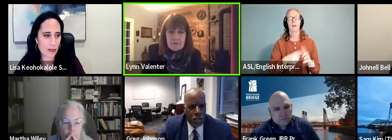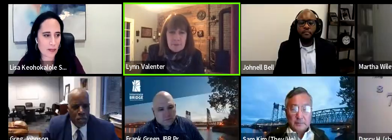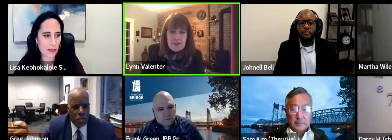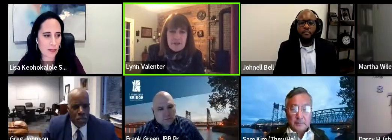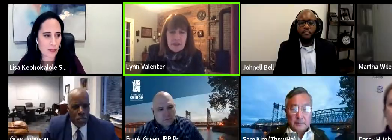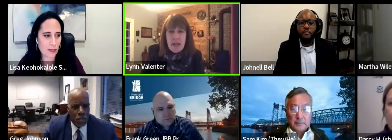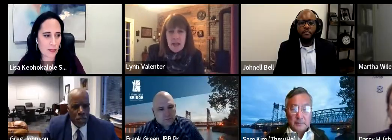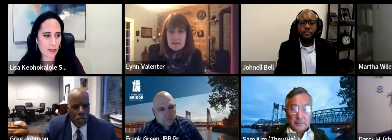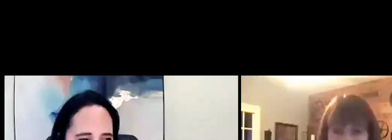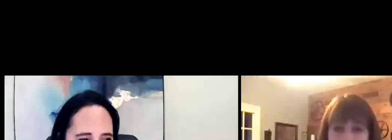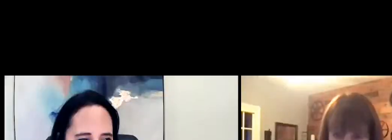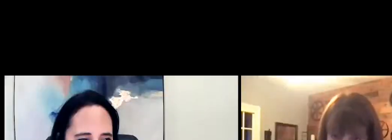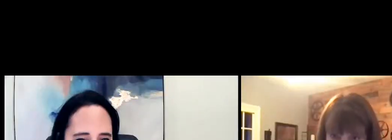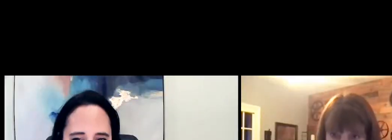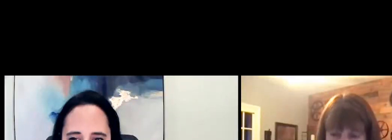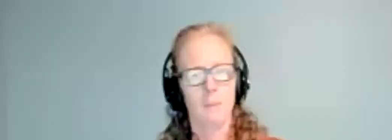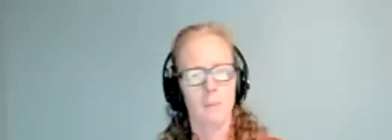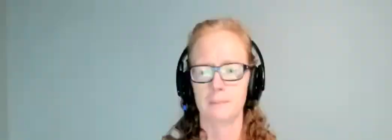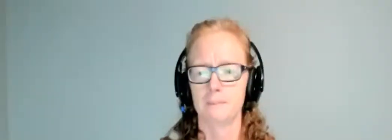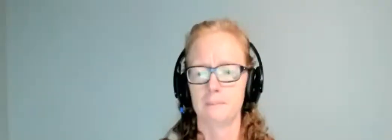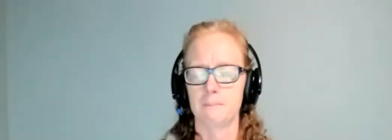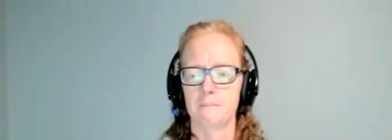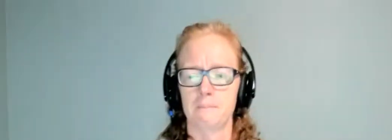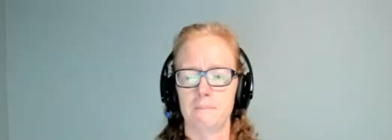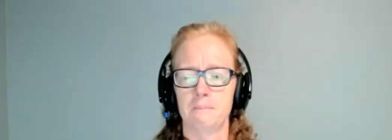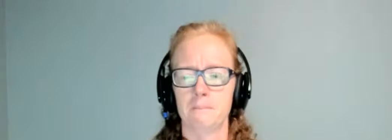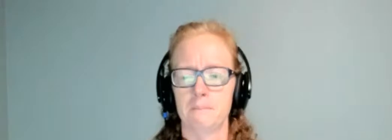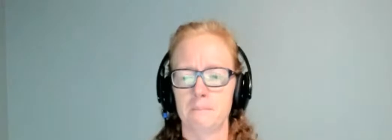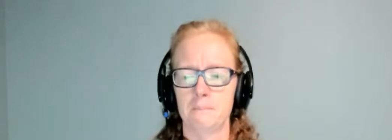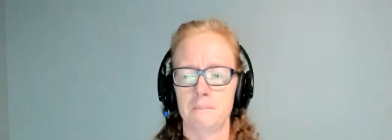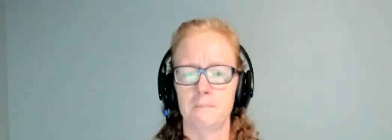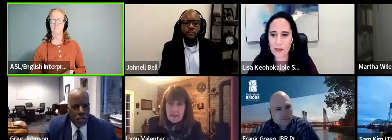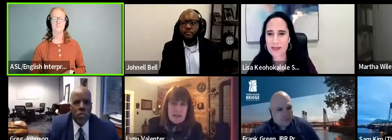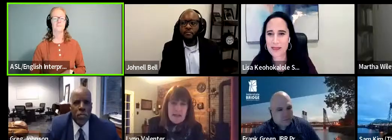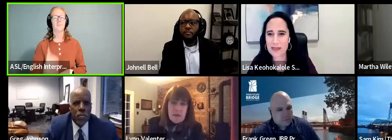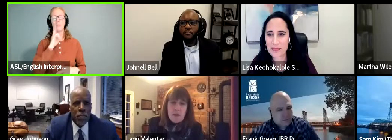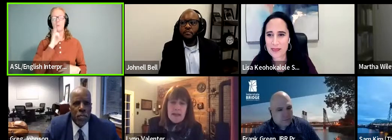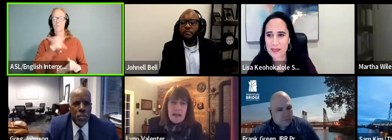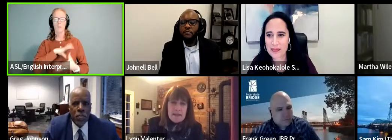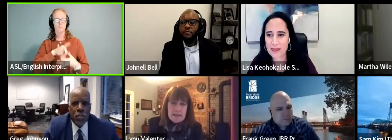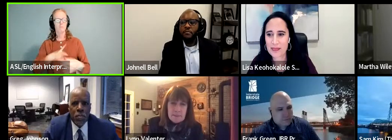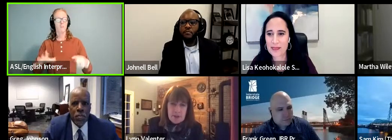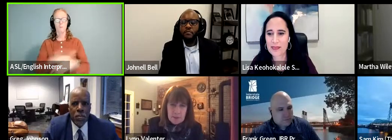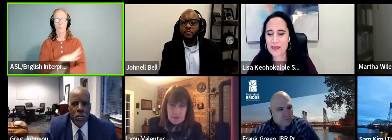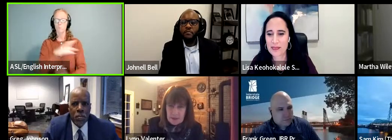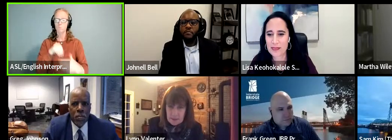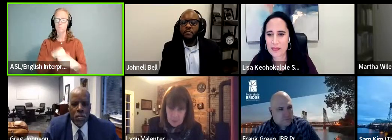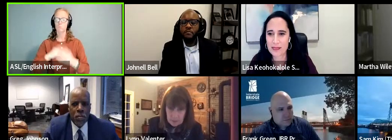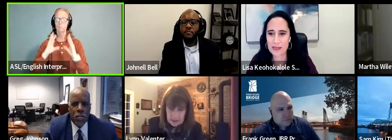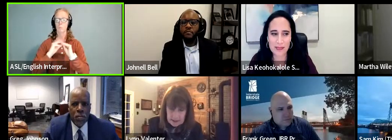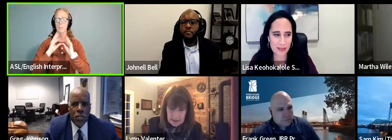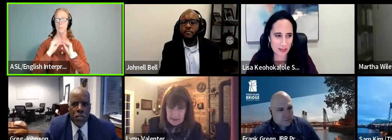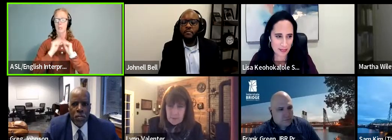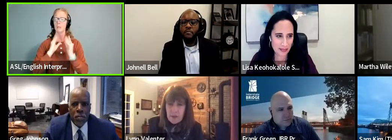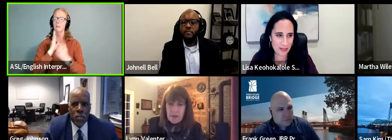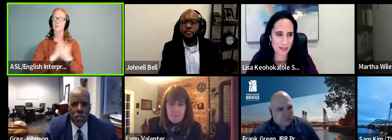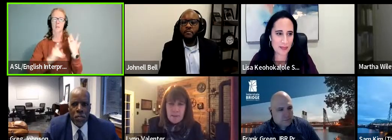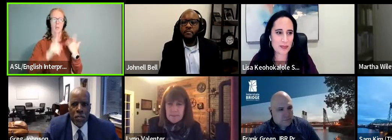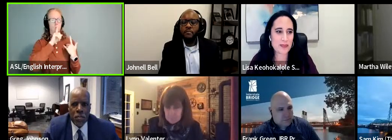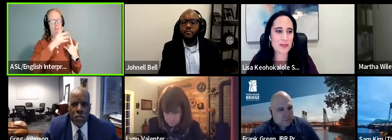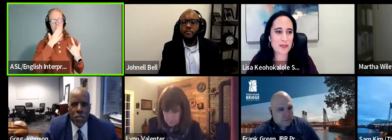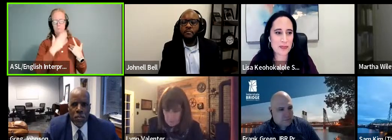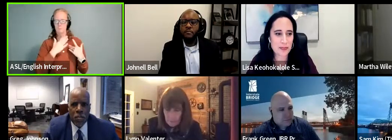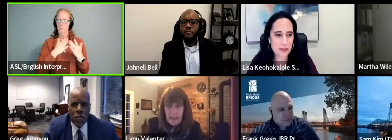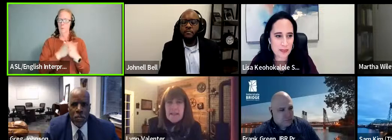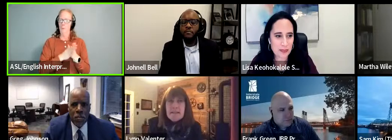other information. So all in all, it was a dynamic, engaged meeting. We had some spirited public testimony,